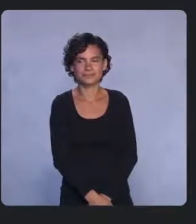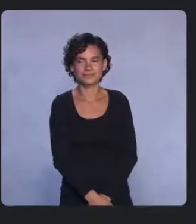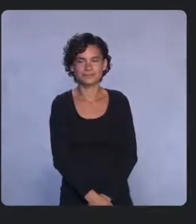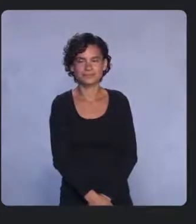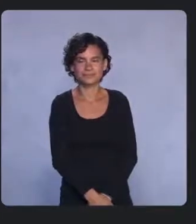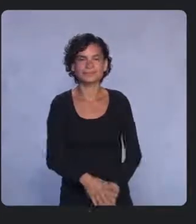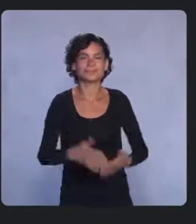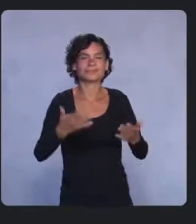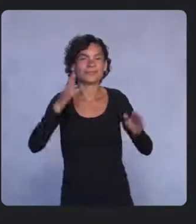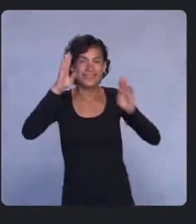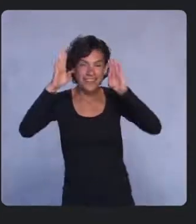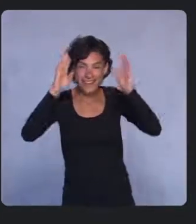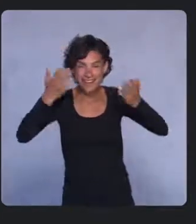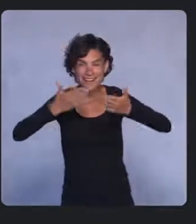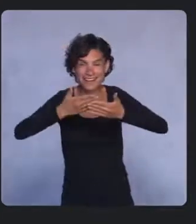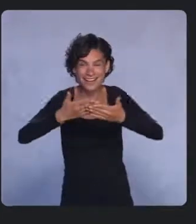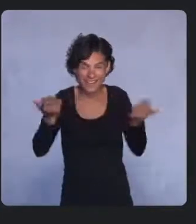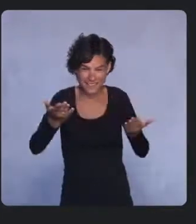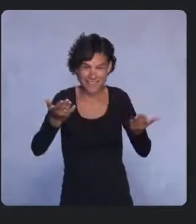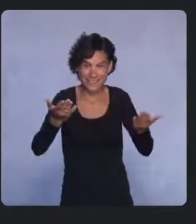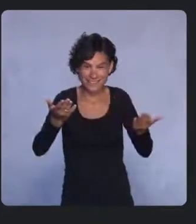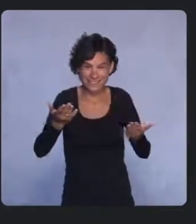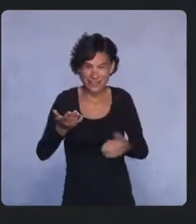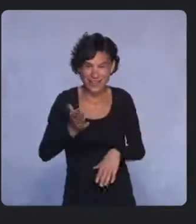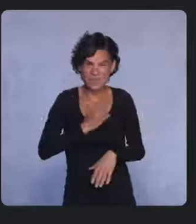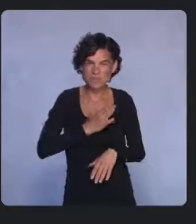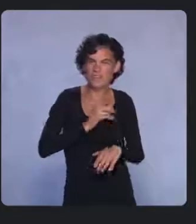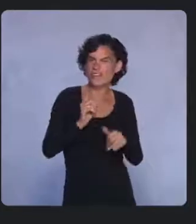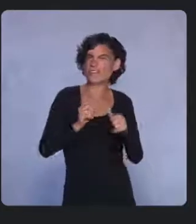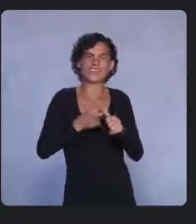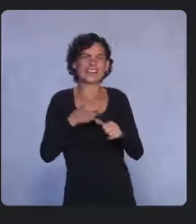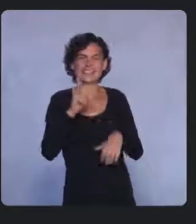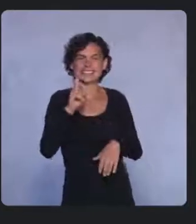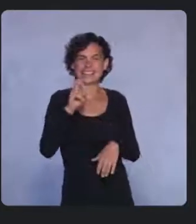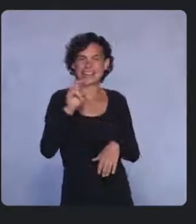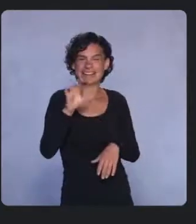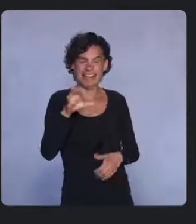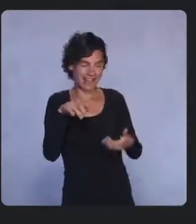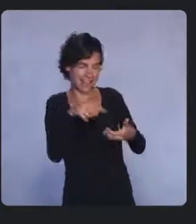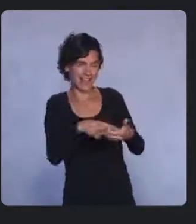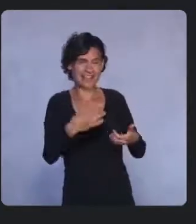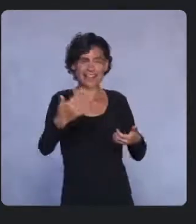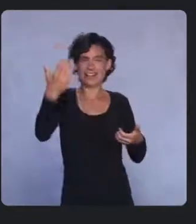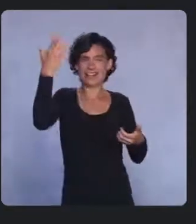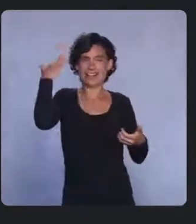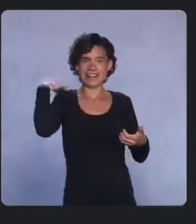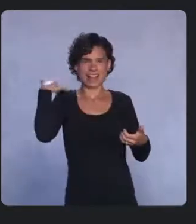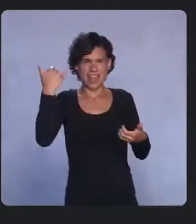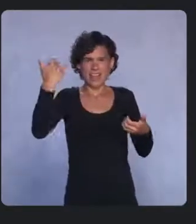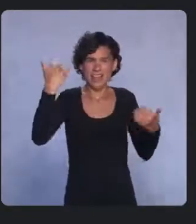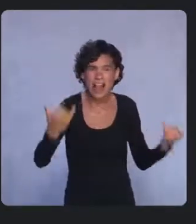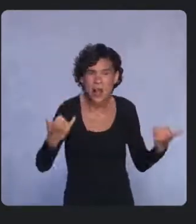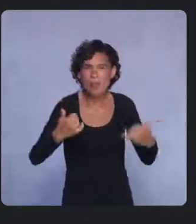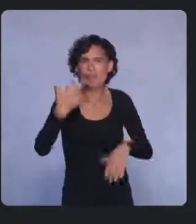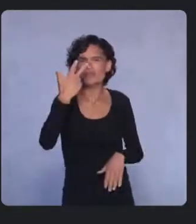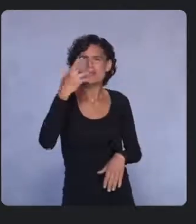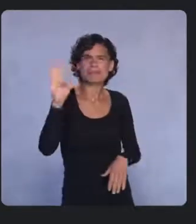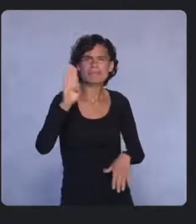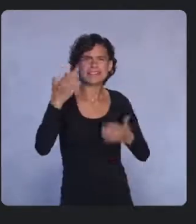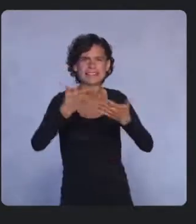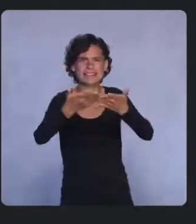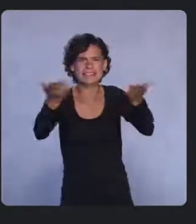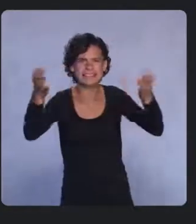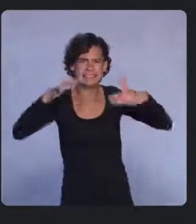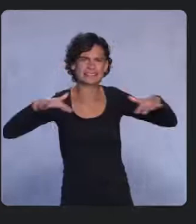Hi, everyone. From our first device to 3 billion today, we've designed